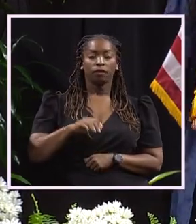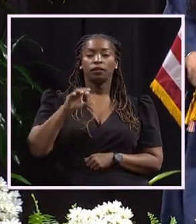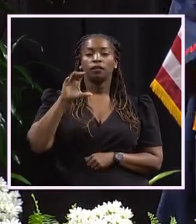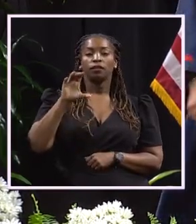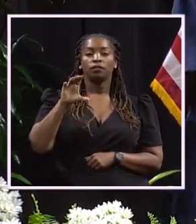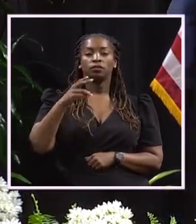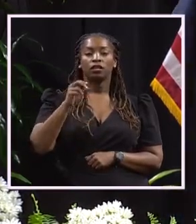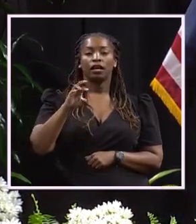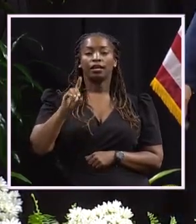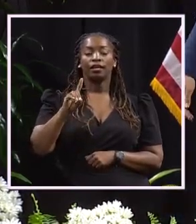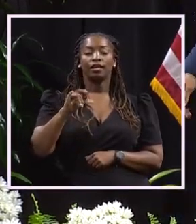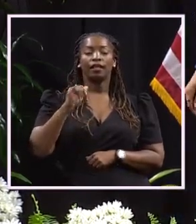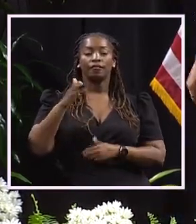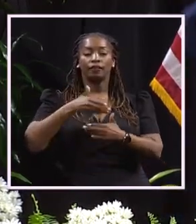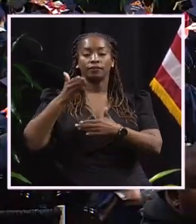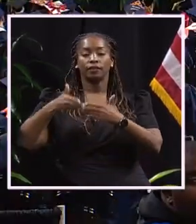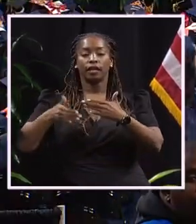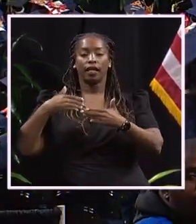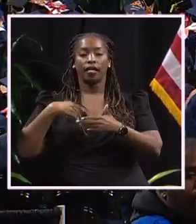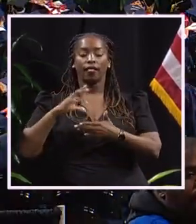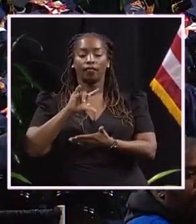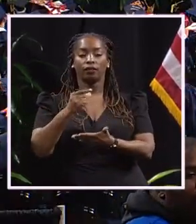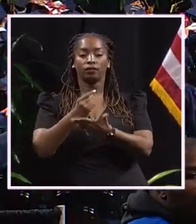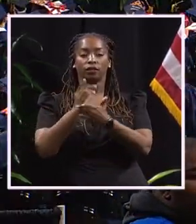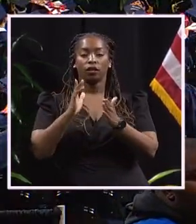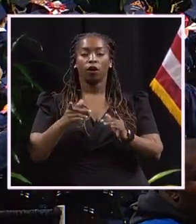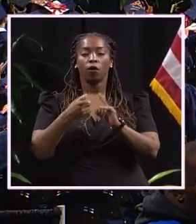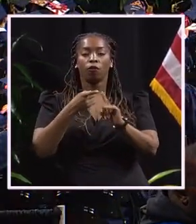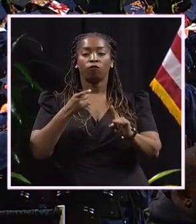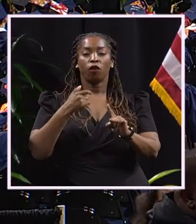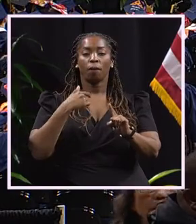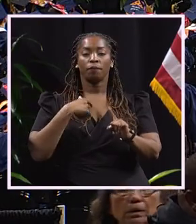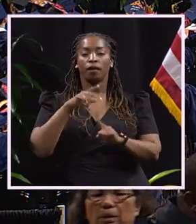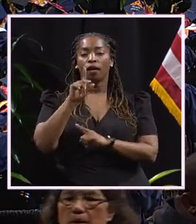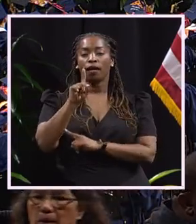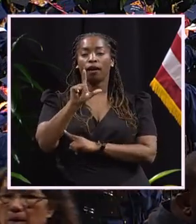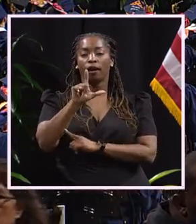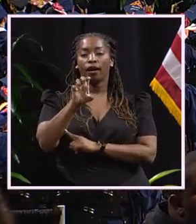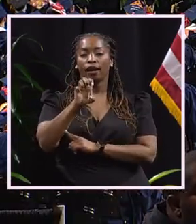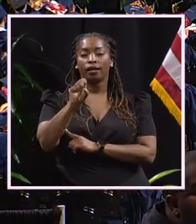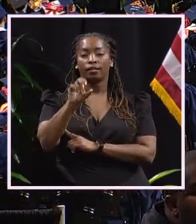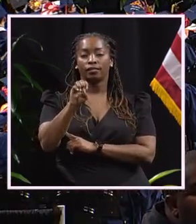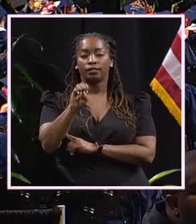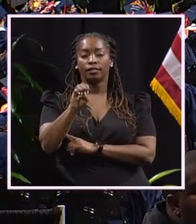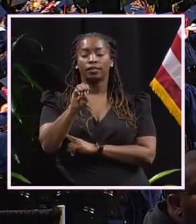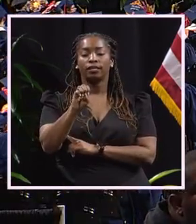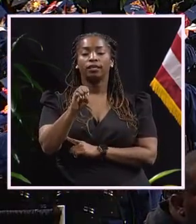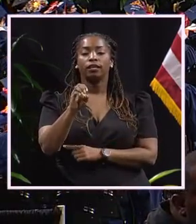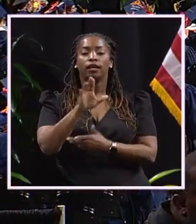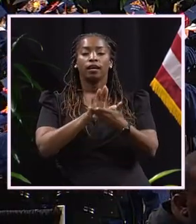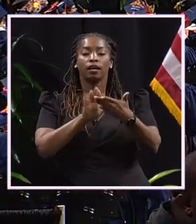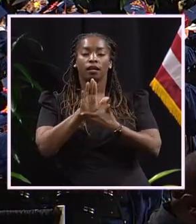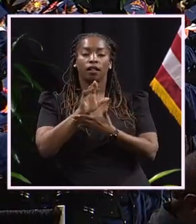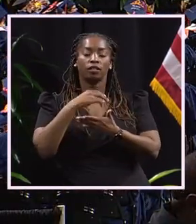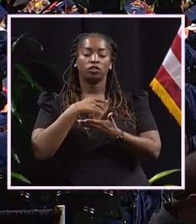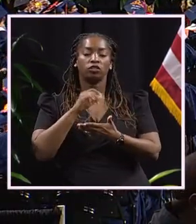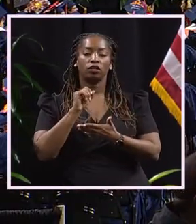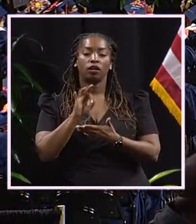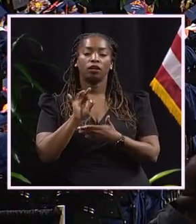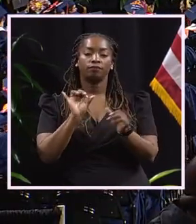This concludes the candidates from the Klesse College of Engineering and Integrated Design.